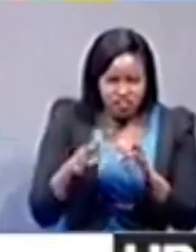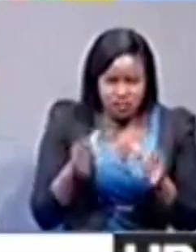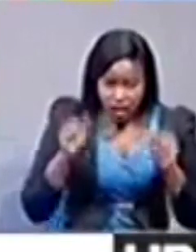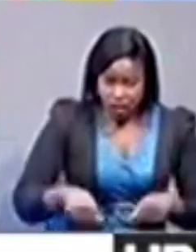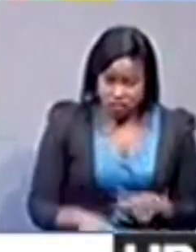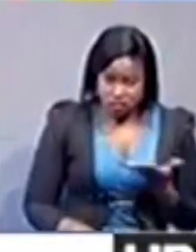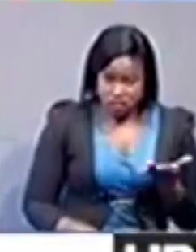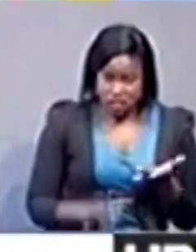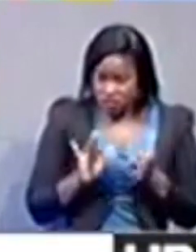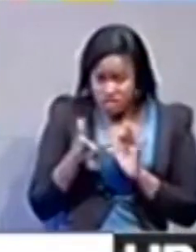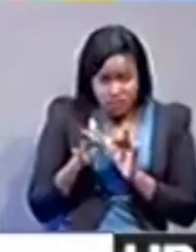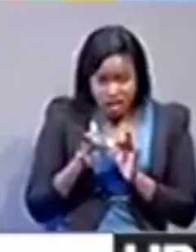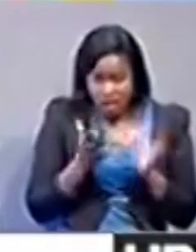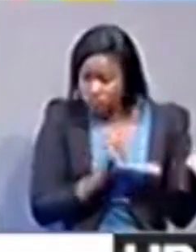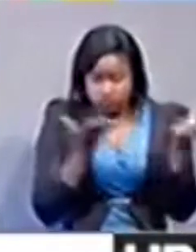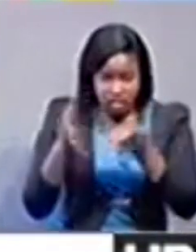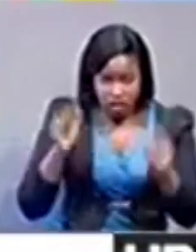by email or anything like that.